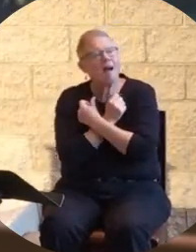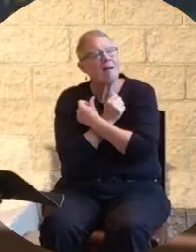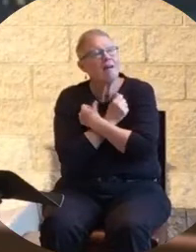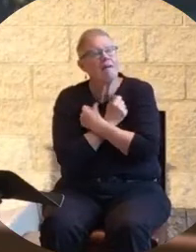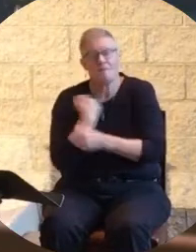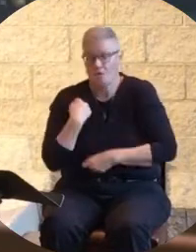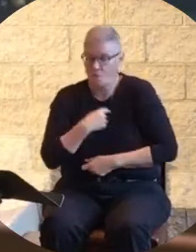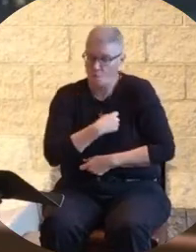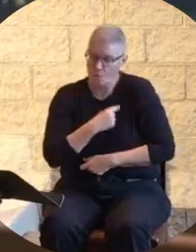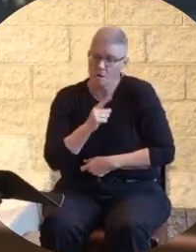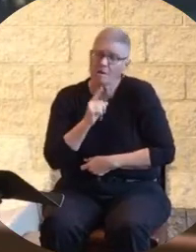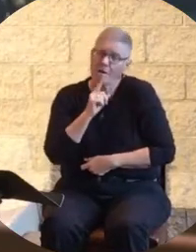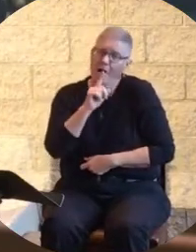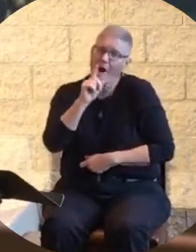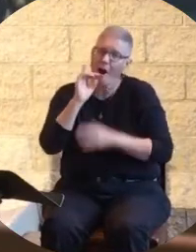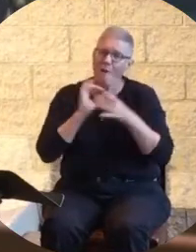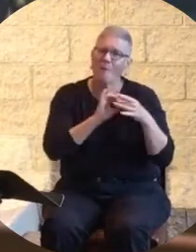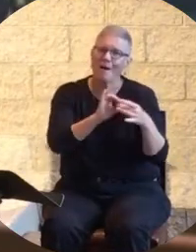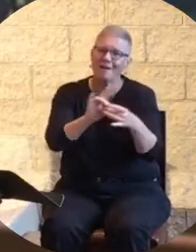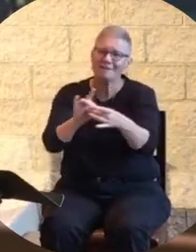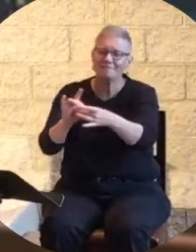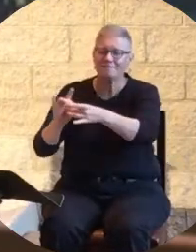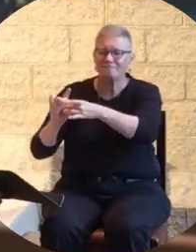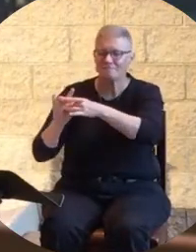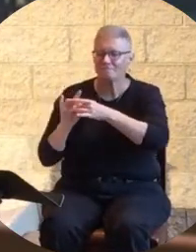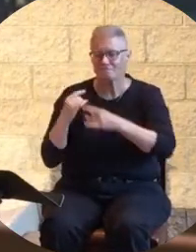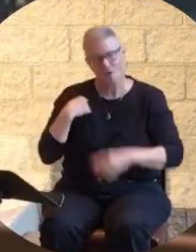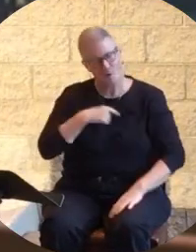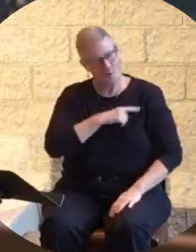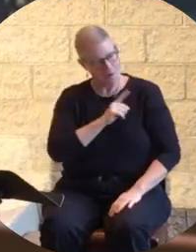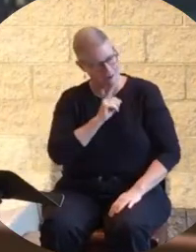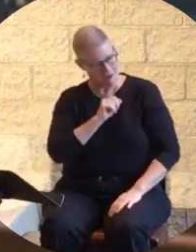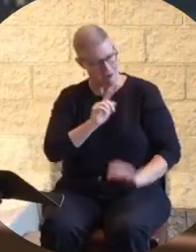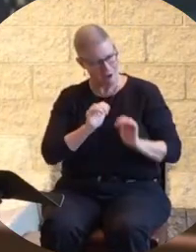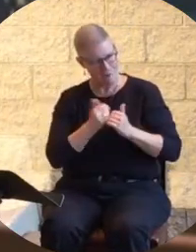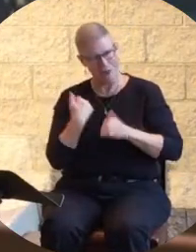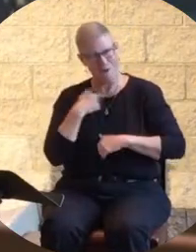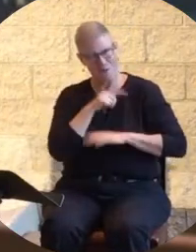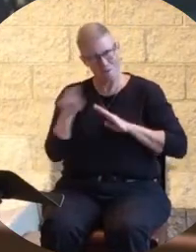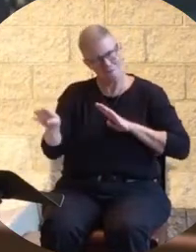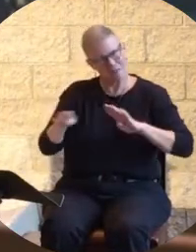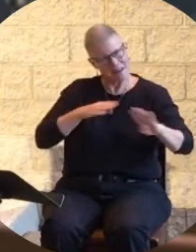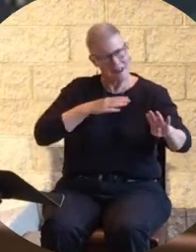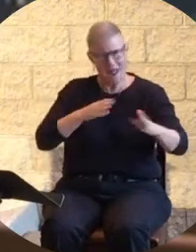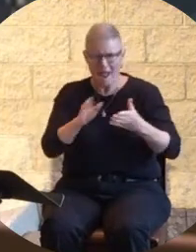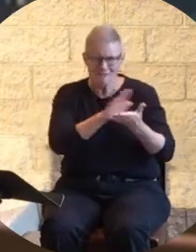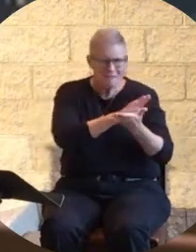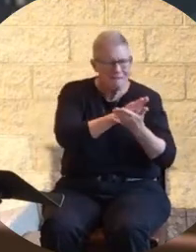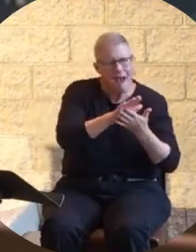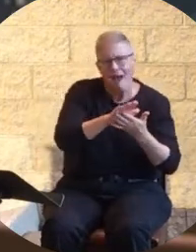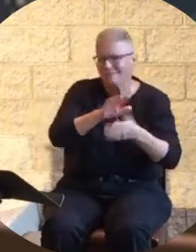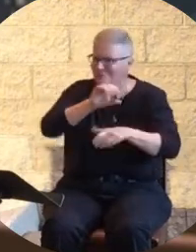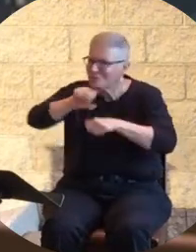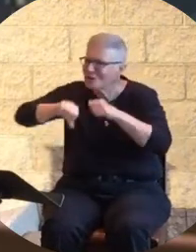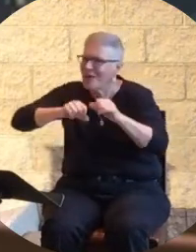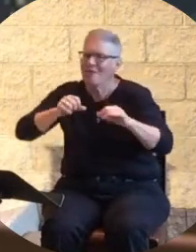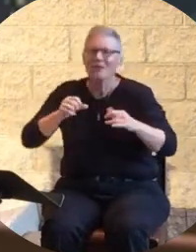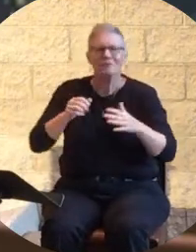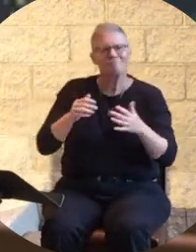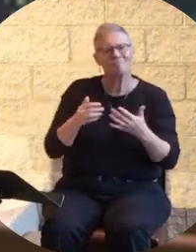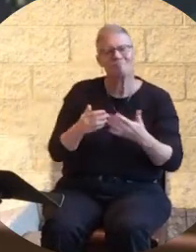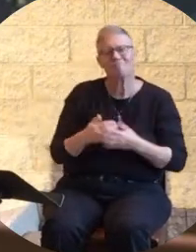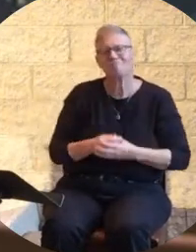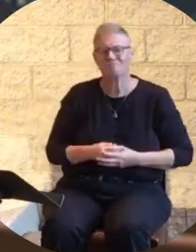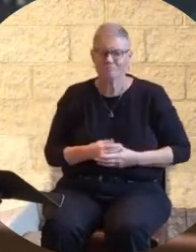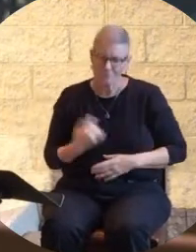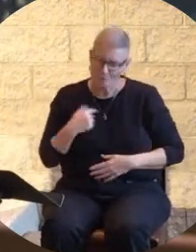love, we are one, we are how we treat each other when the day is